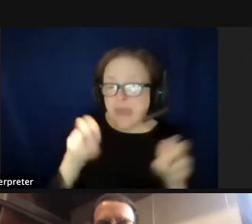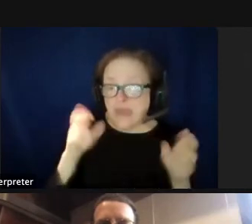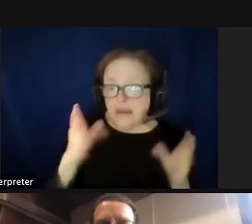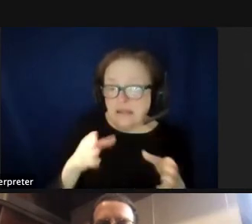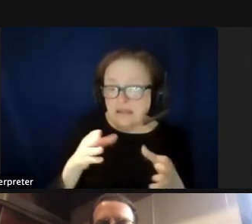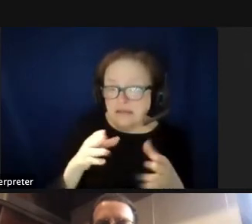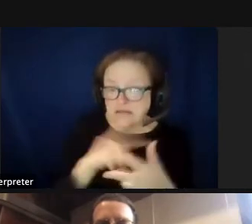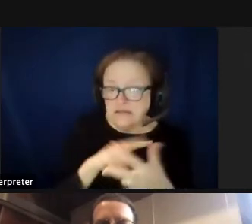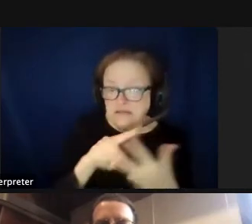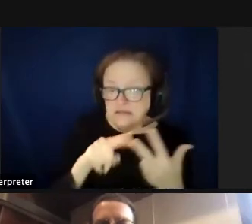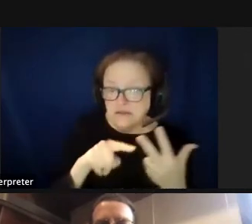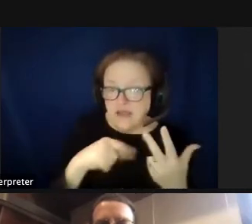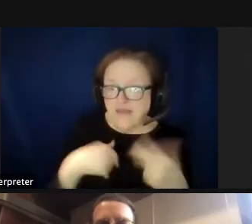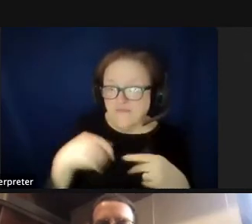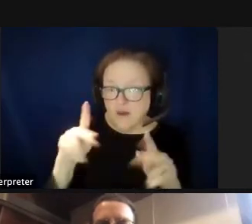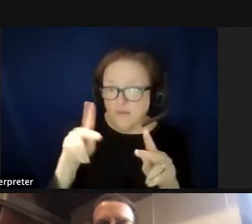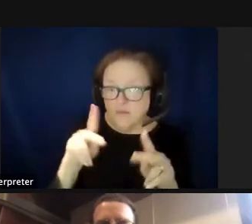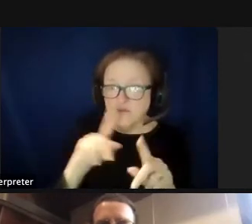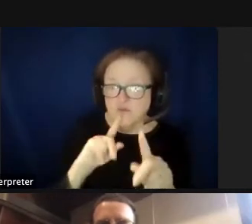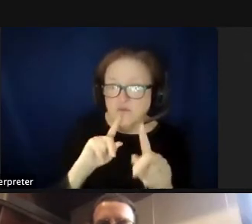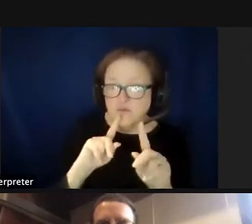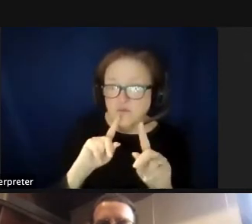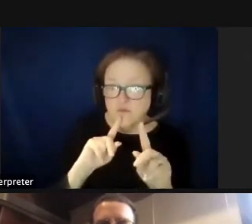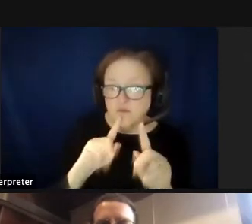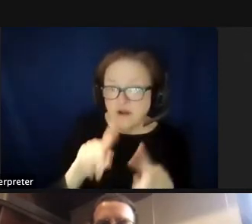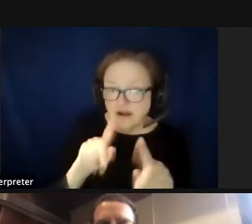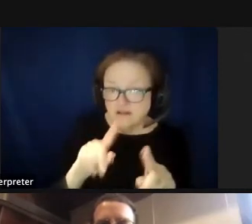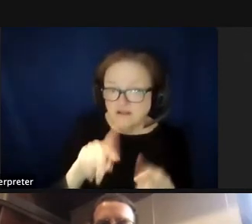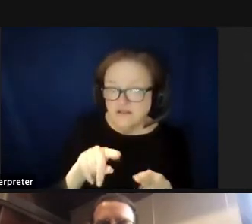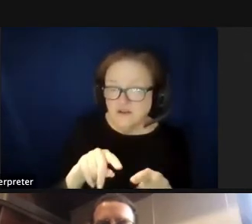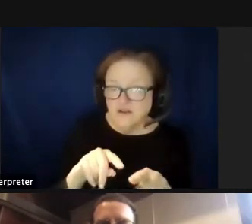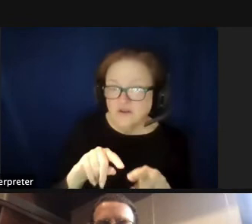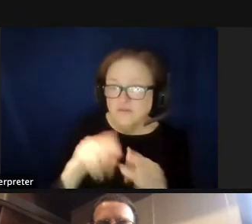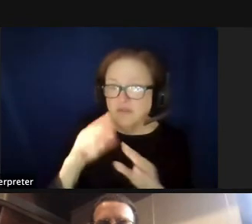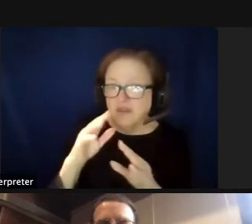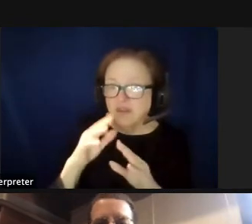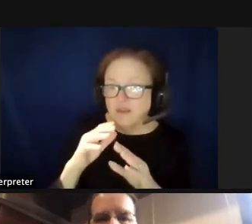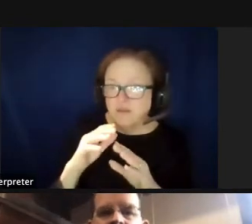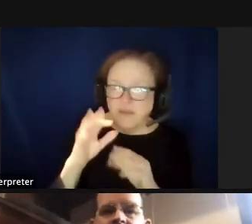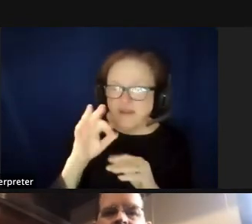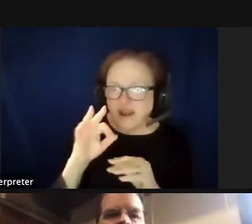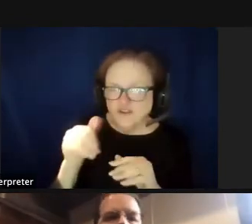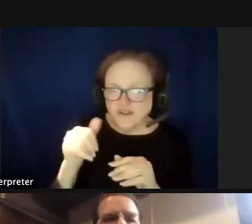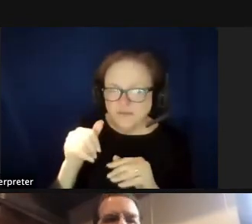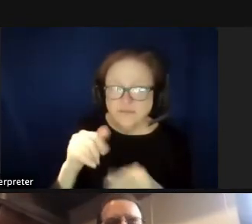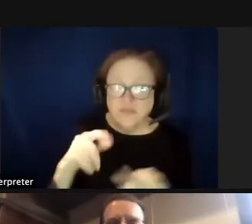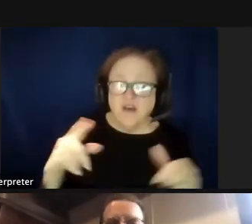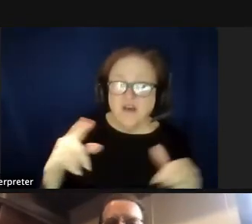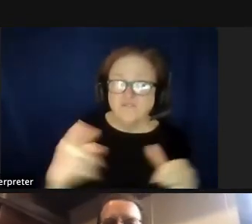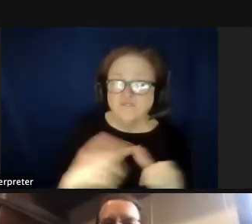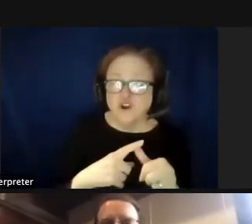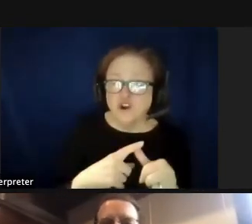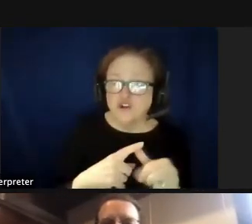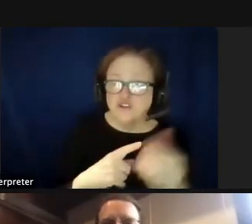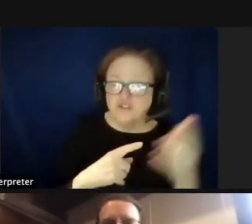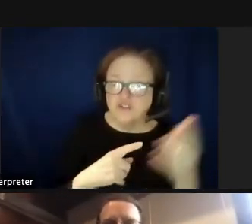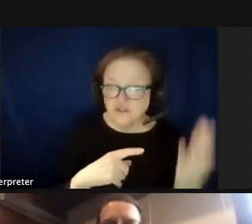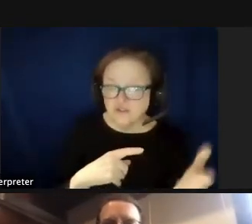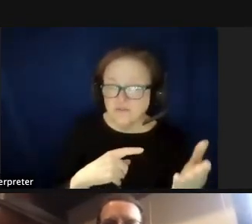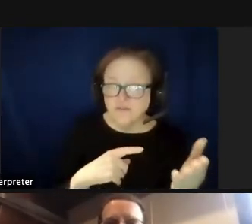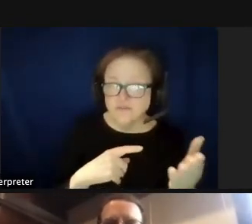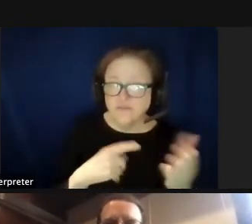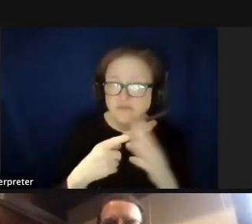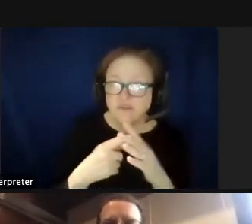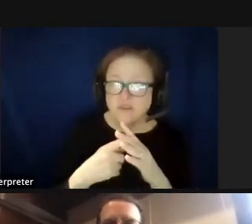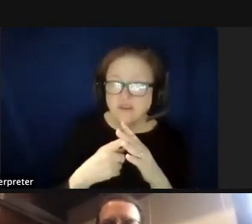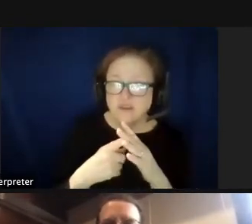the question. As we go through, I believe it's about nine or 10 questions. So our first is going to be starting off directly with Catherine